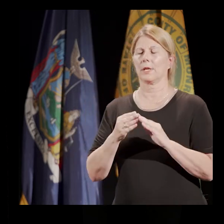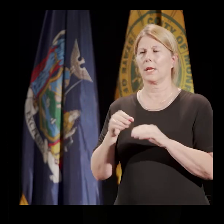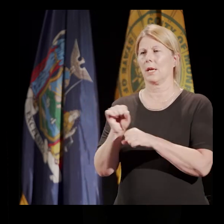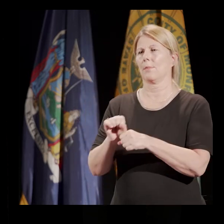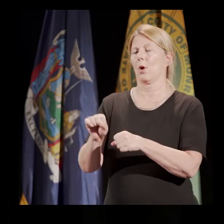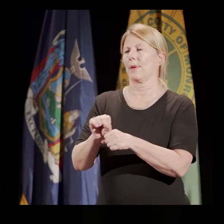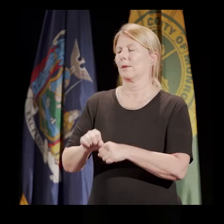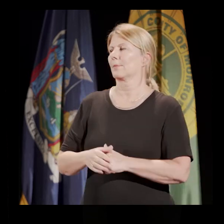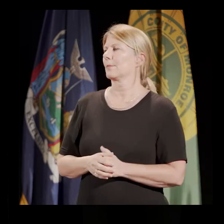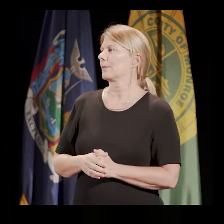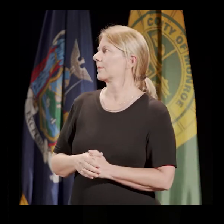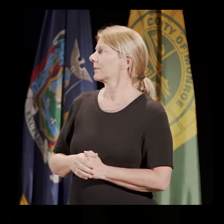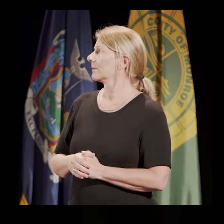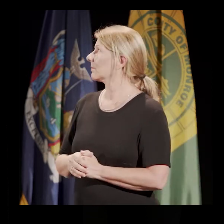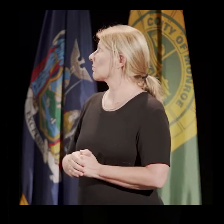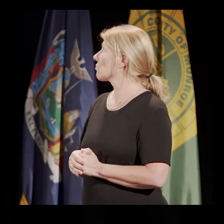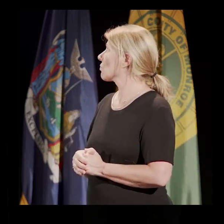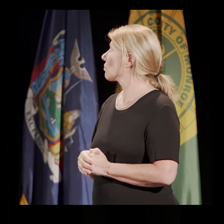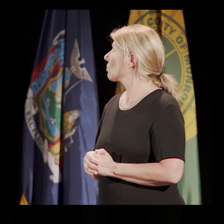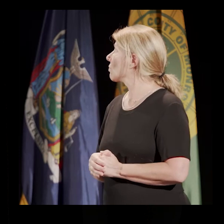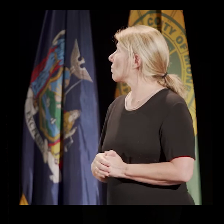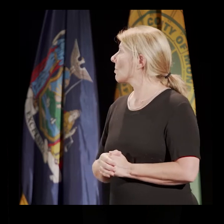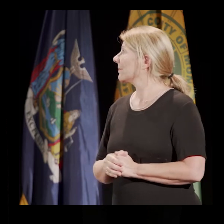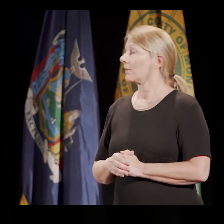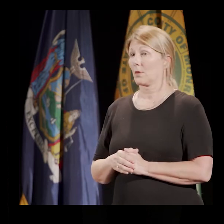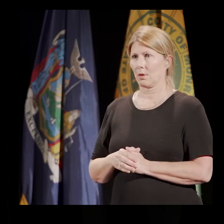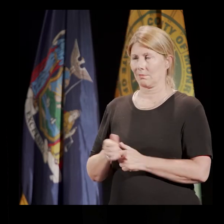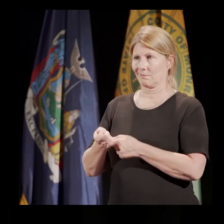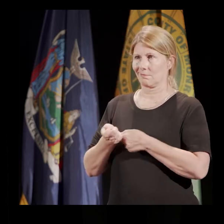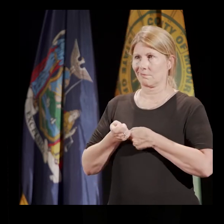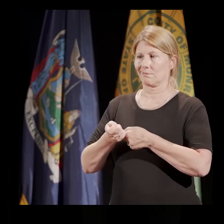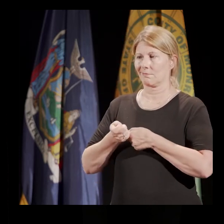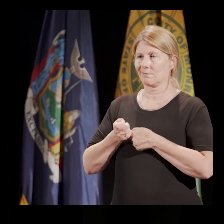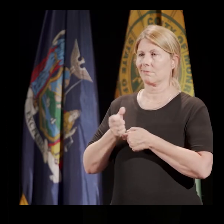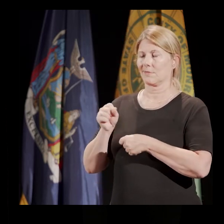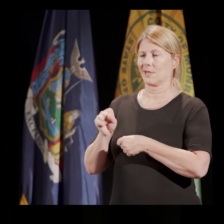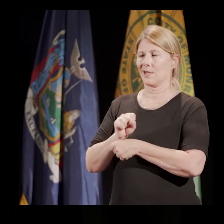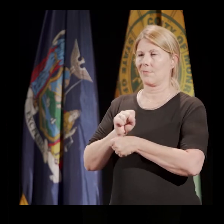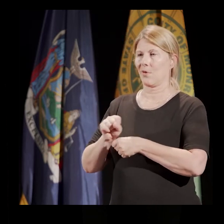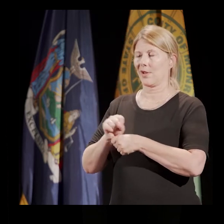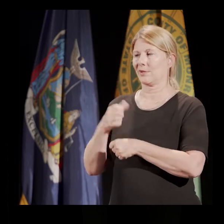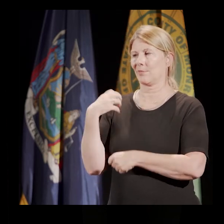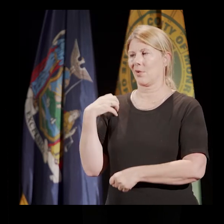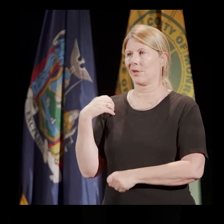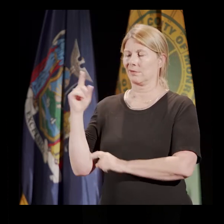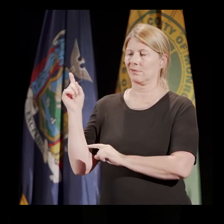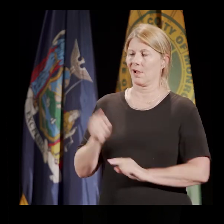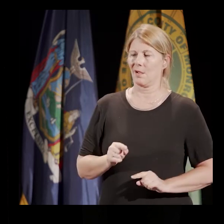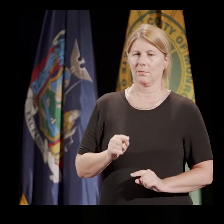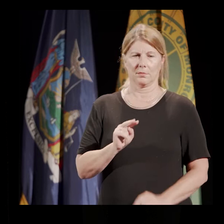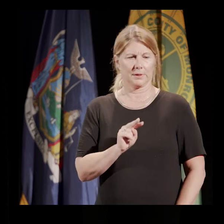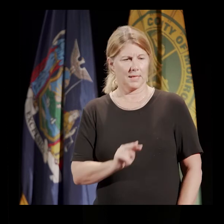leadership of Councilmember Miguel Melendez, which brings employers right into neighborhoods to connect them with job seekers. And the